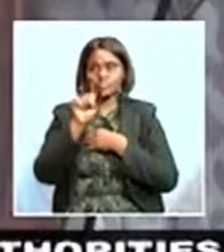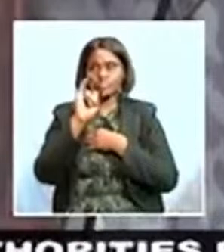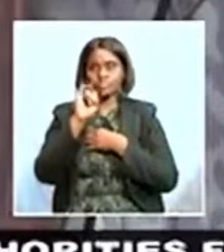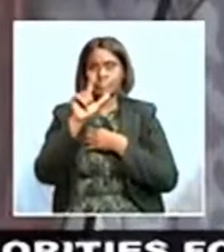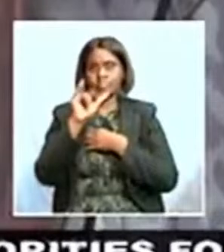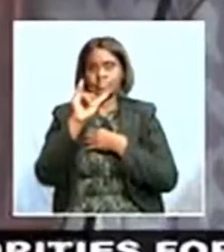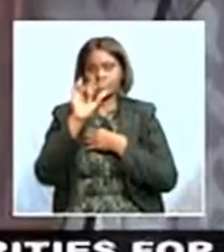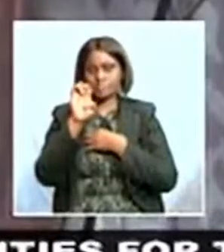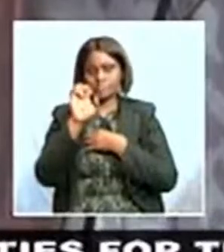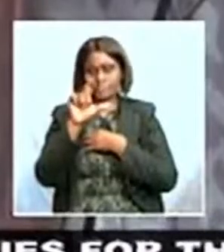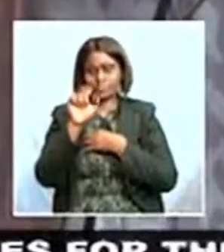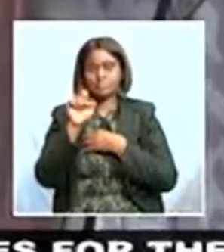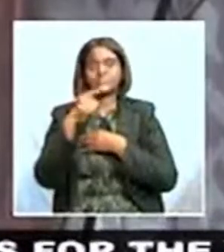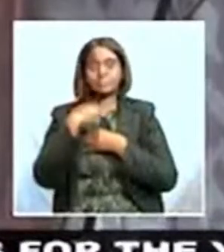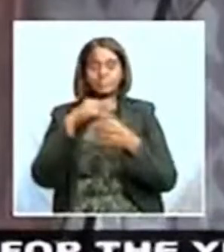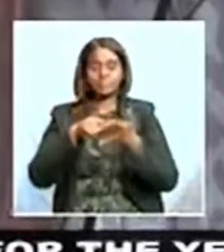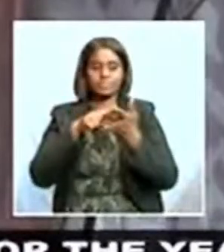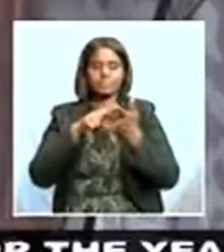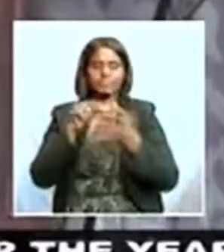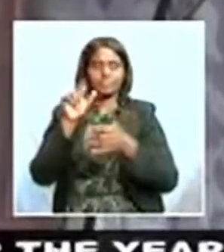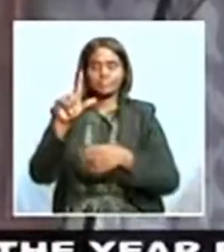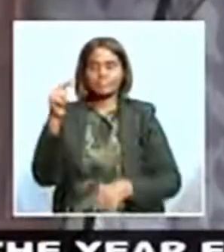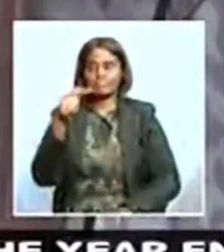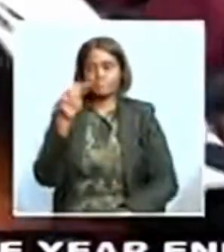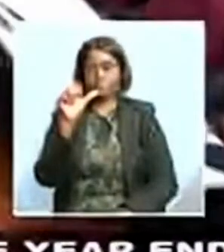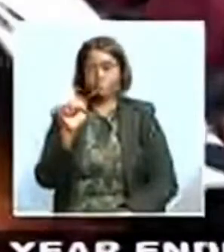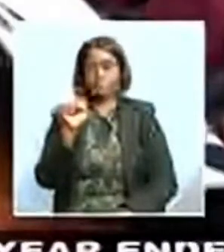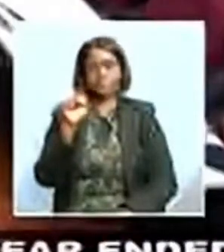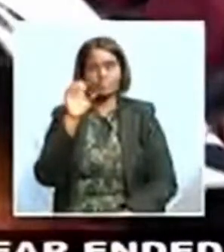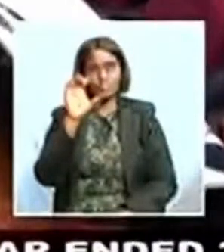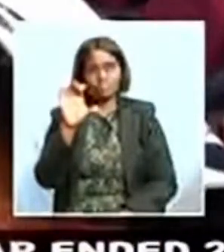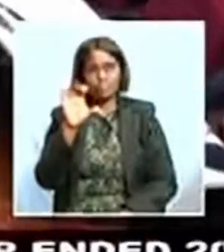presenting the Local Government Service Commission.